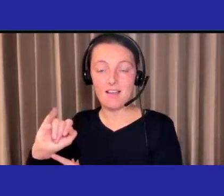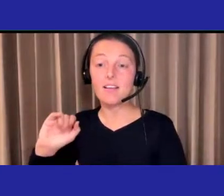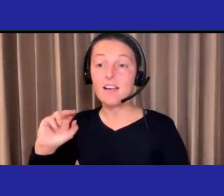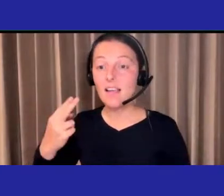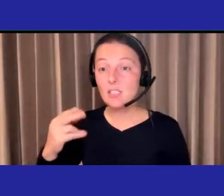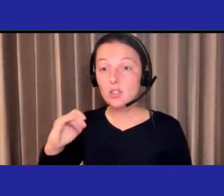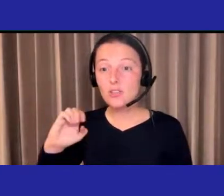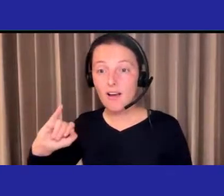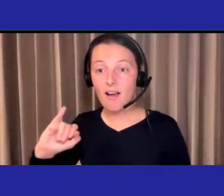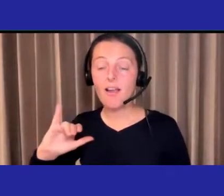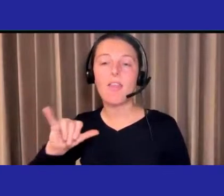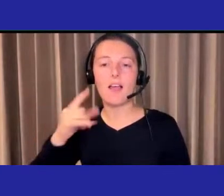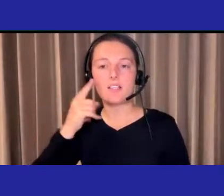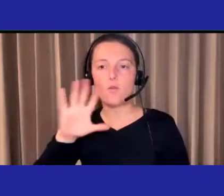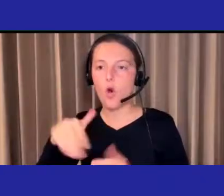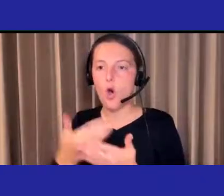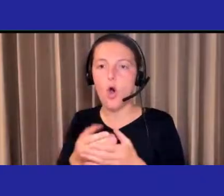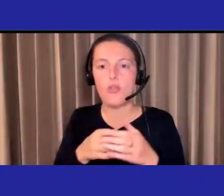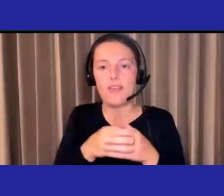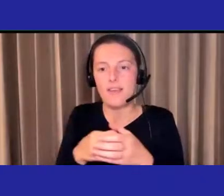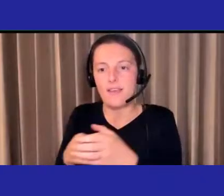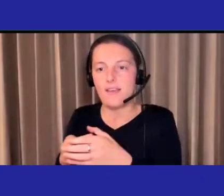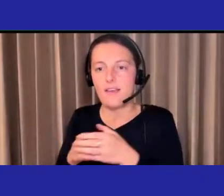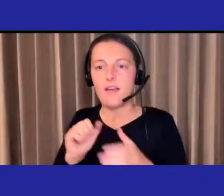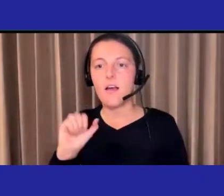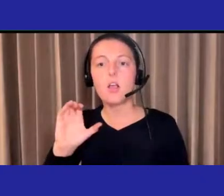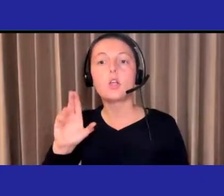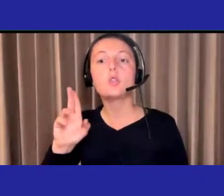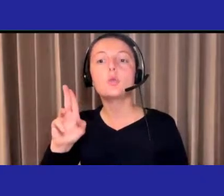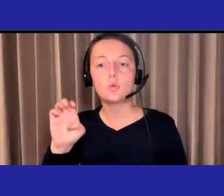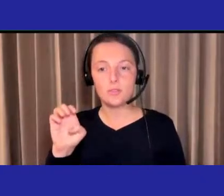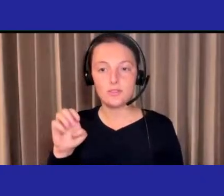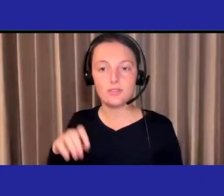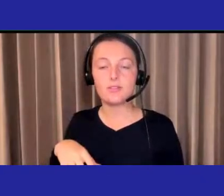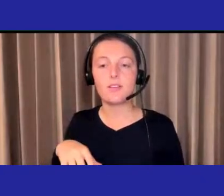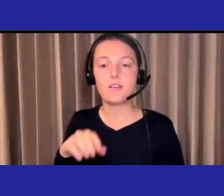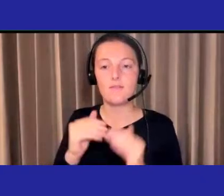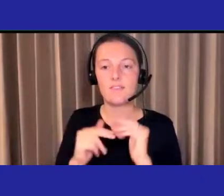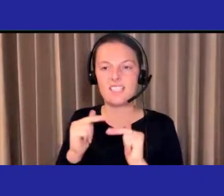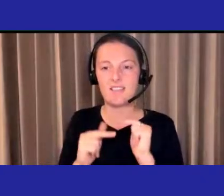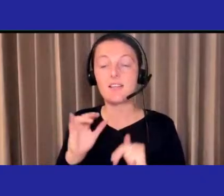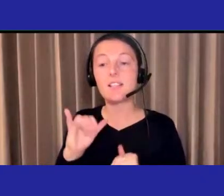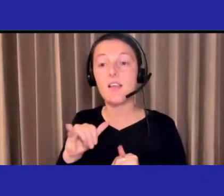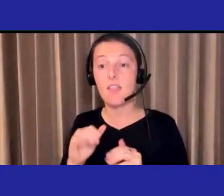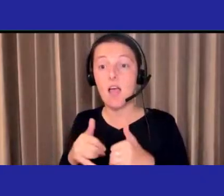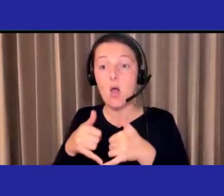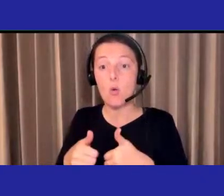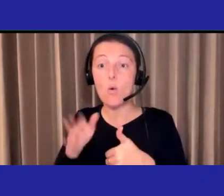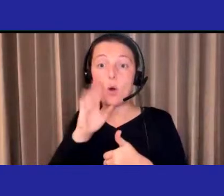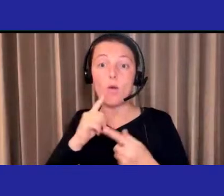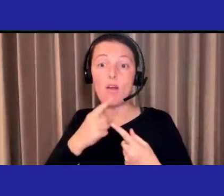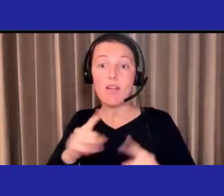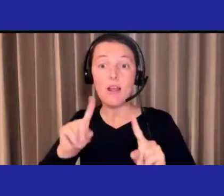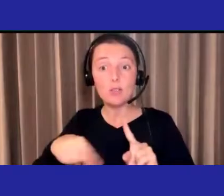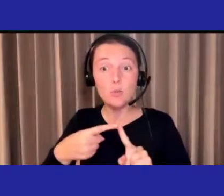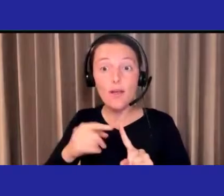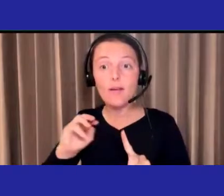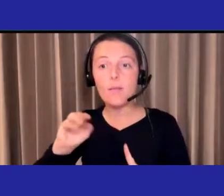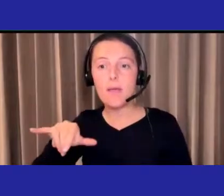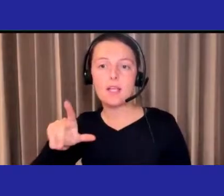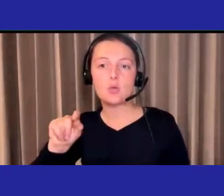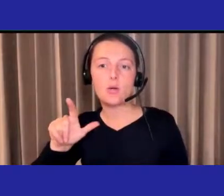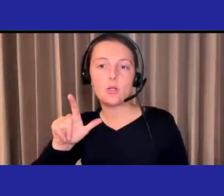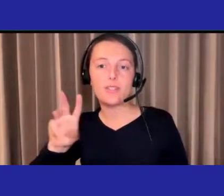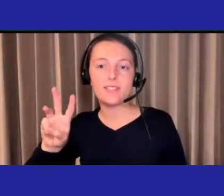acute facilities. So that award is expected to be announced in May of 2026. As of right now, we have met all